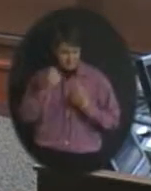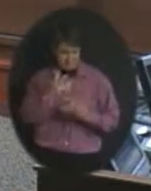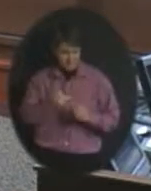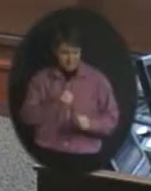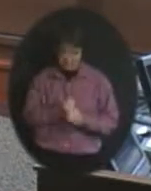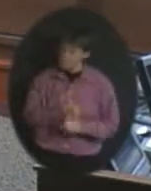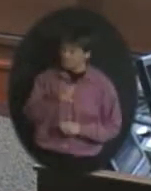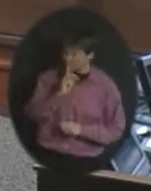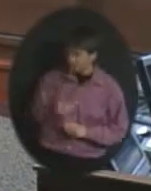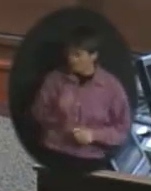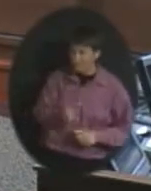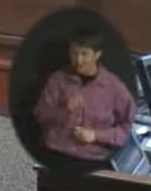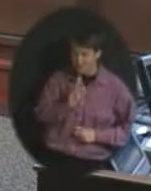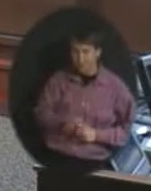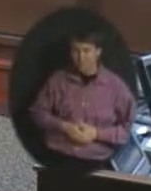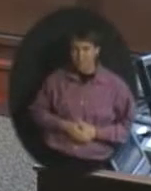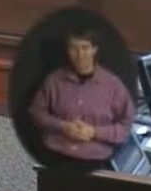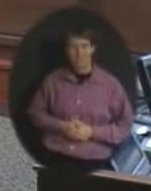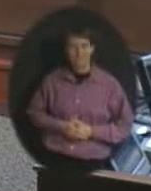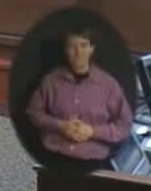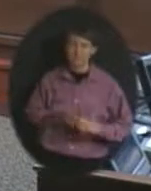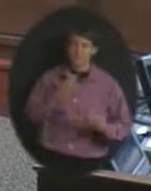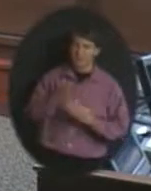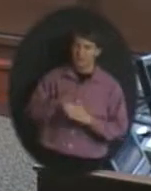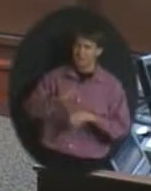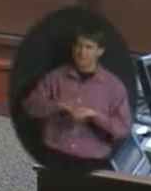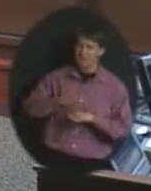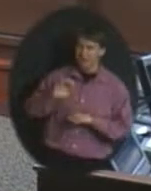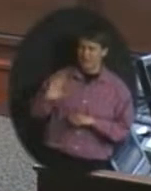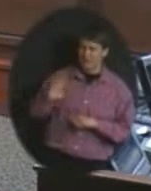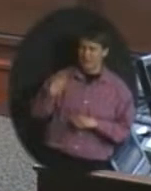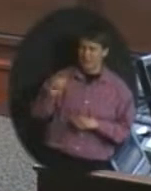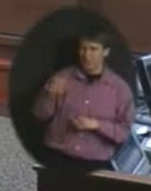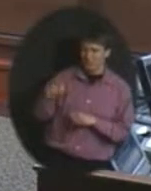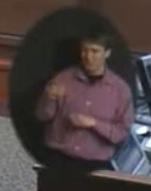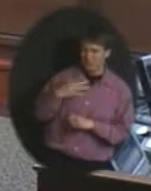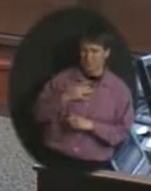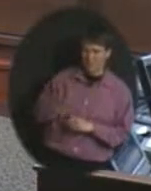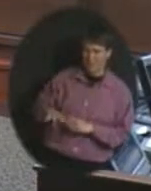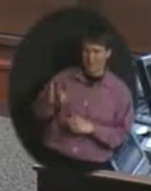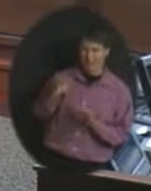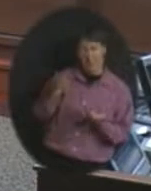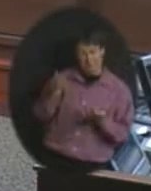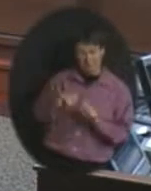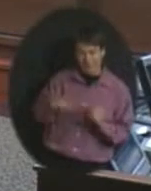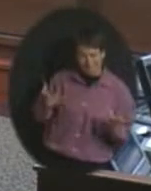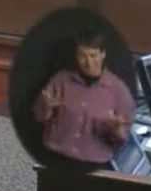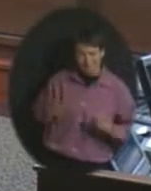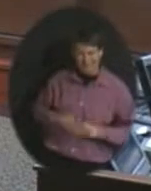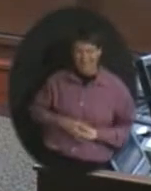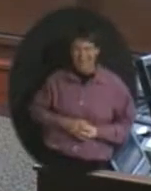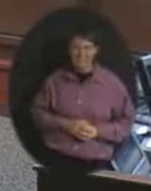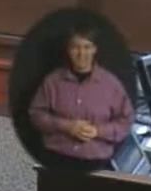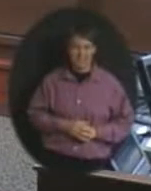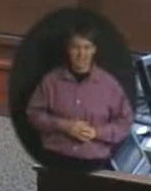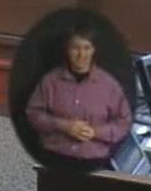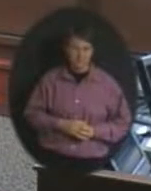premium is so low. Yeah, you're exactly right. Maybe on the East Coast, they might not like that statement so well. But